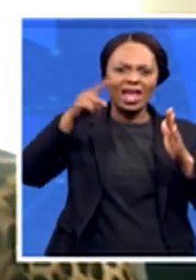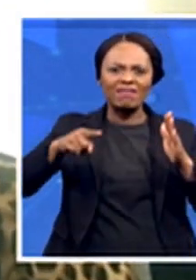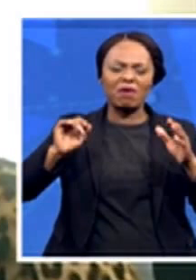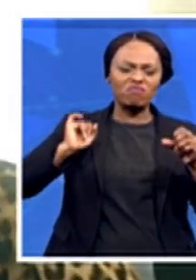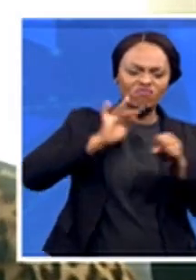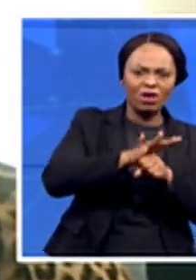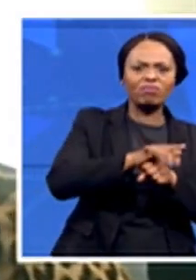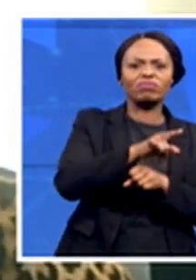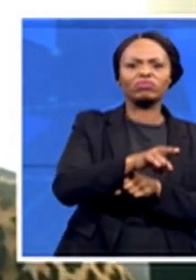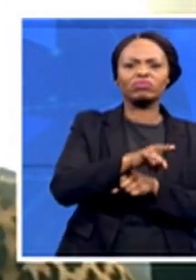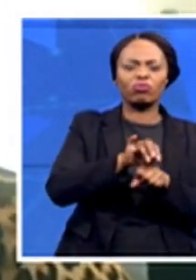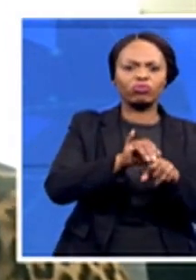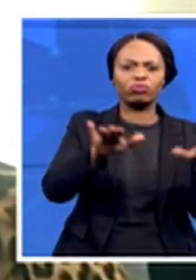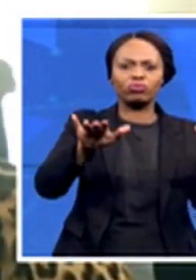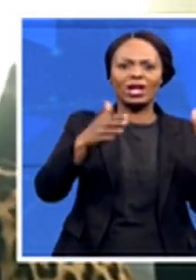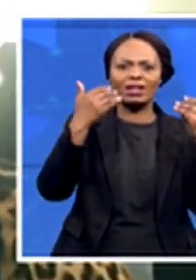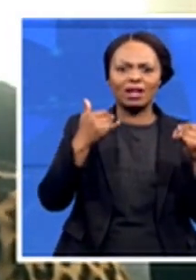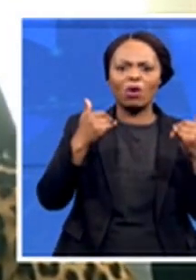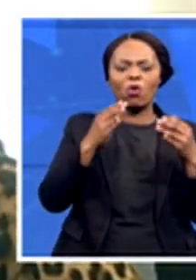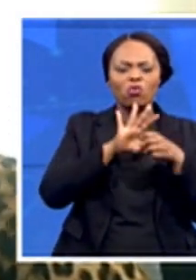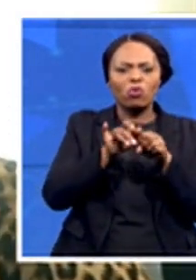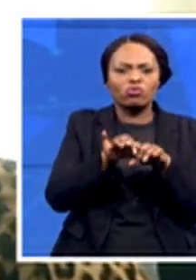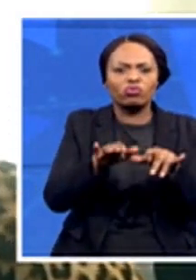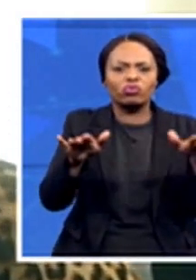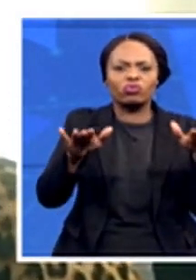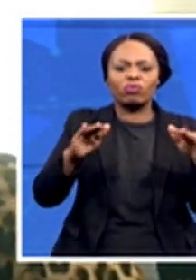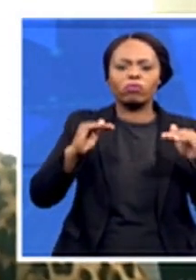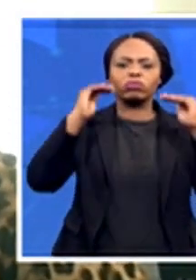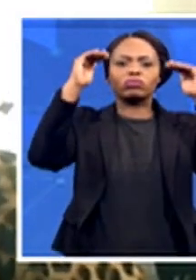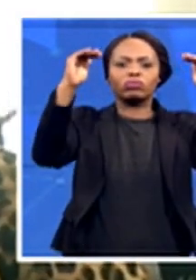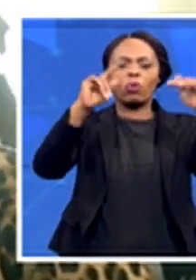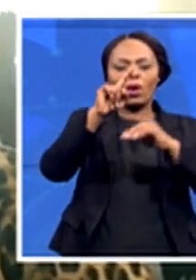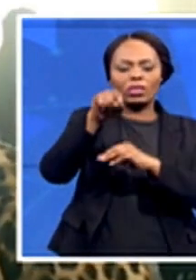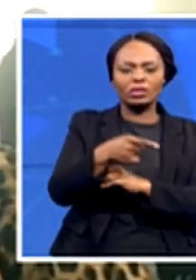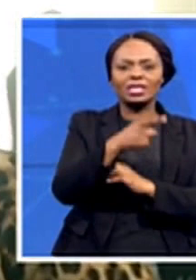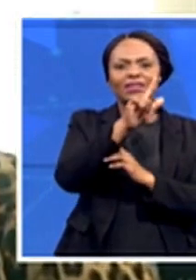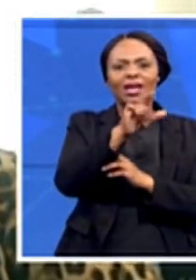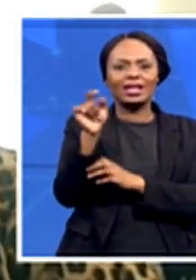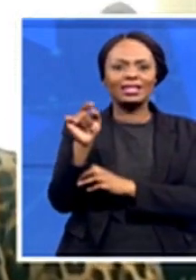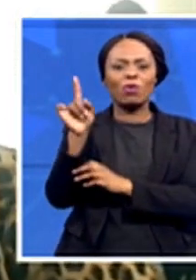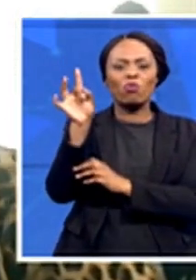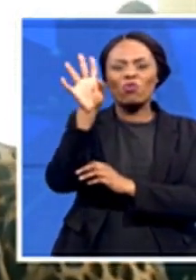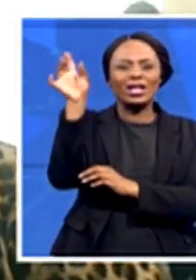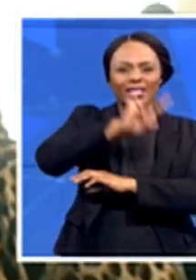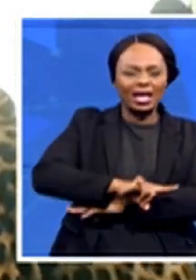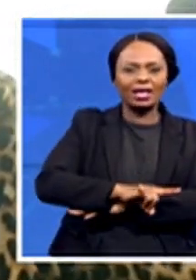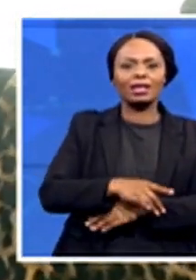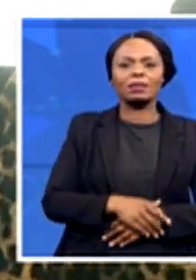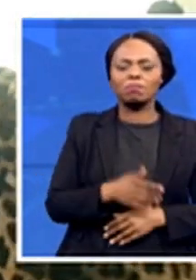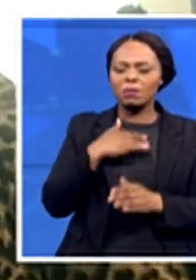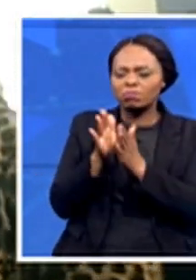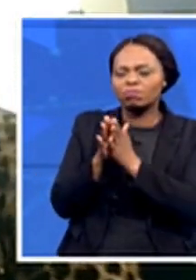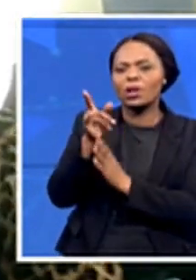at 1,700 a day. So we want to be fast to get to every citizen to get the vaccination. How are